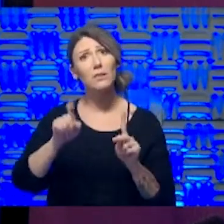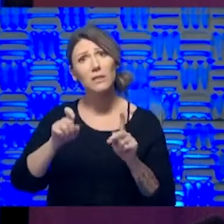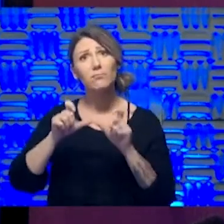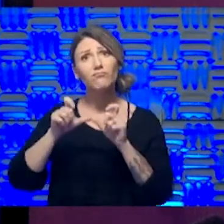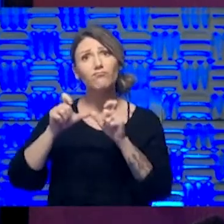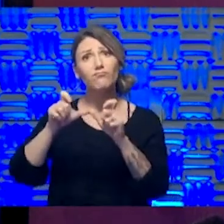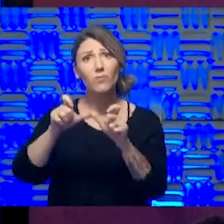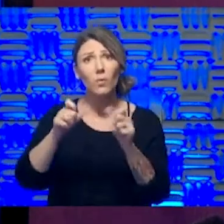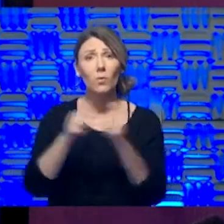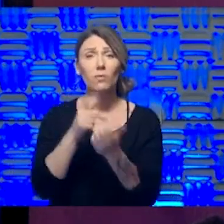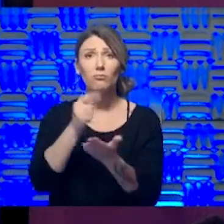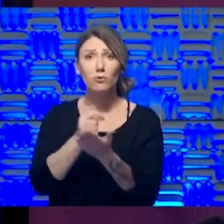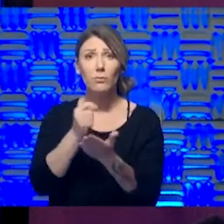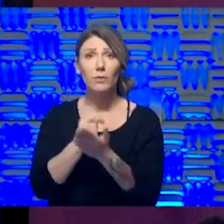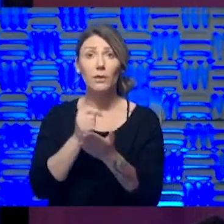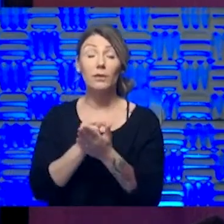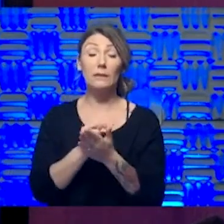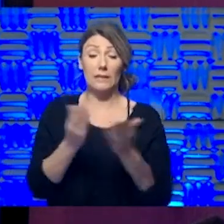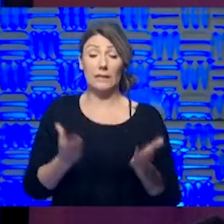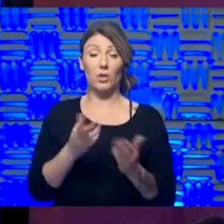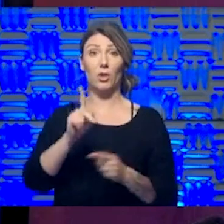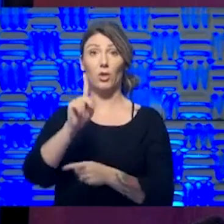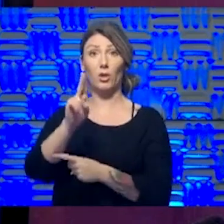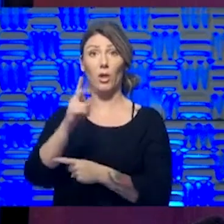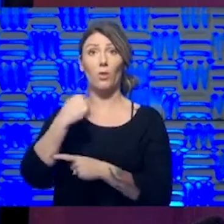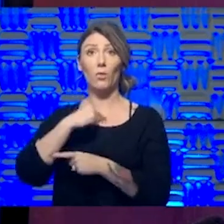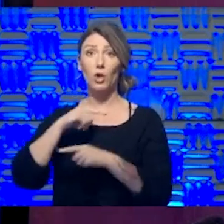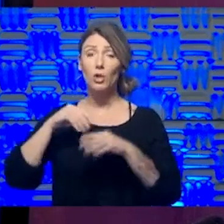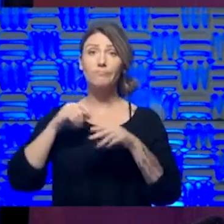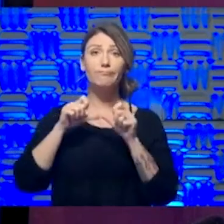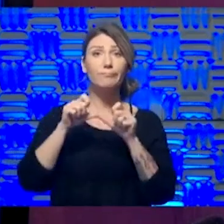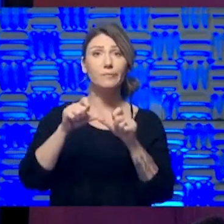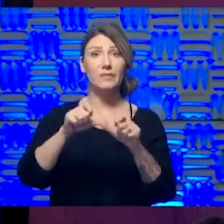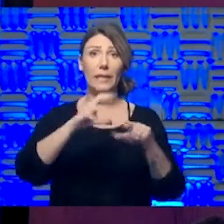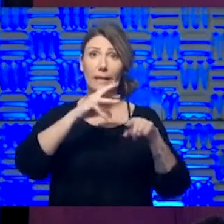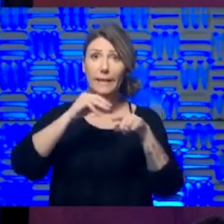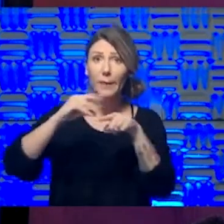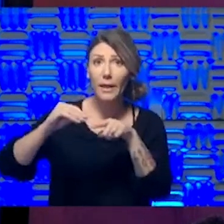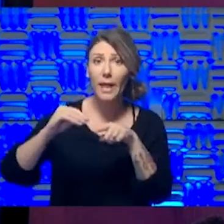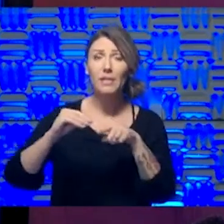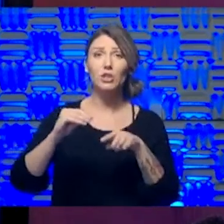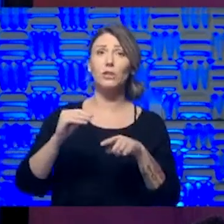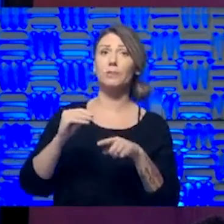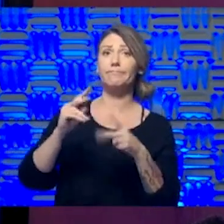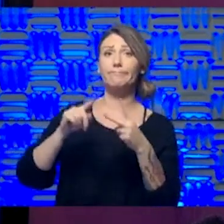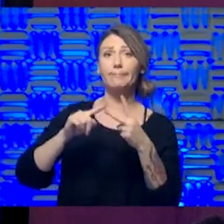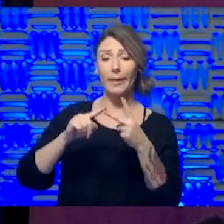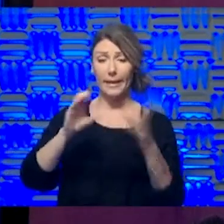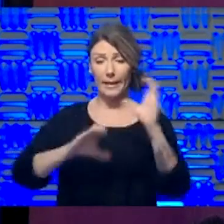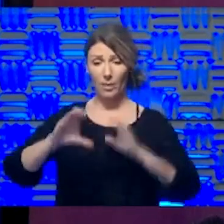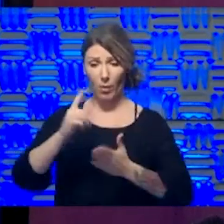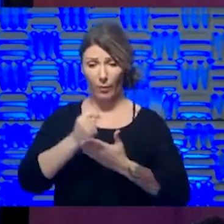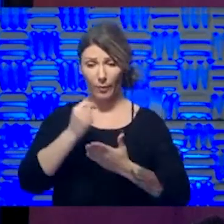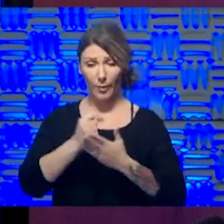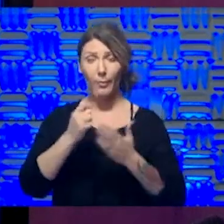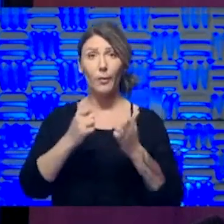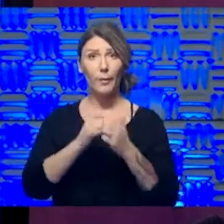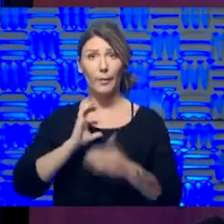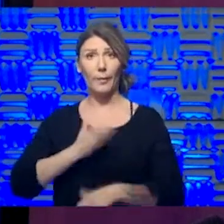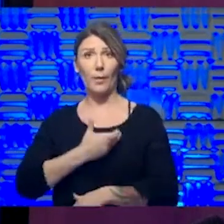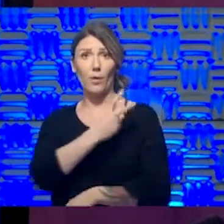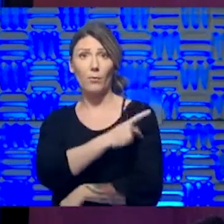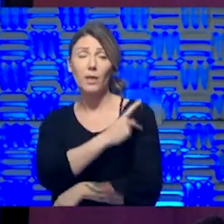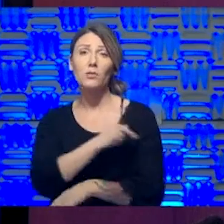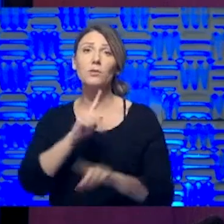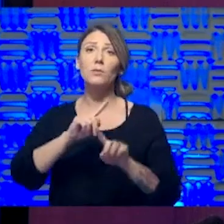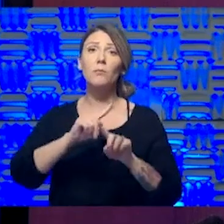at KU, we've been able to continue our radiation, chemotherapy treatments for our cancer patients. And so I think all the efforts to